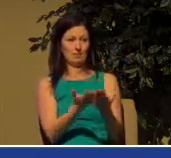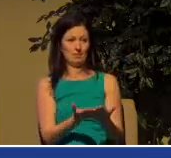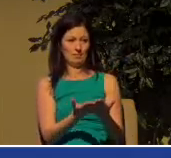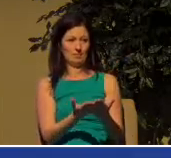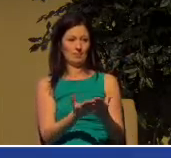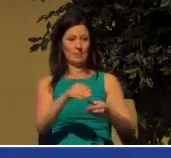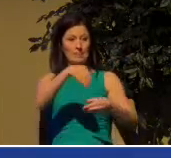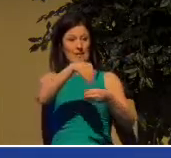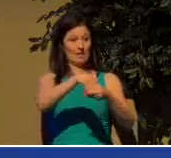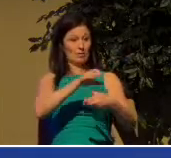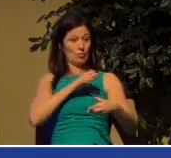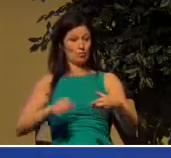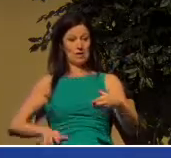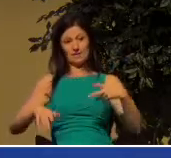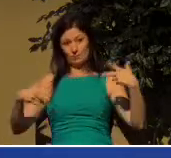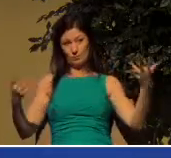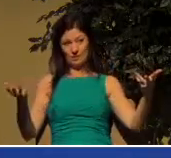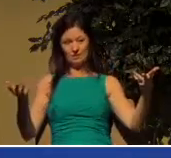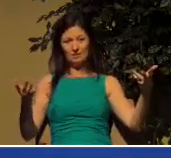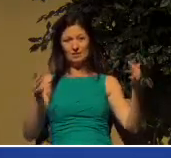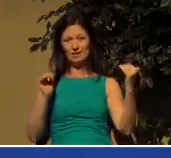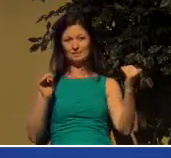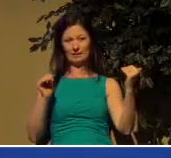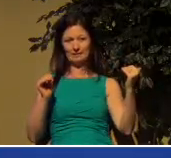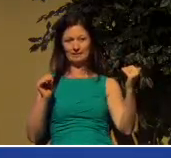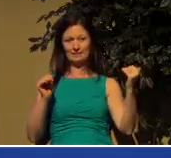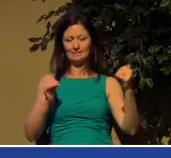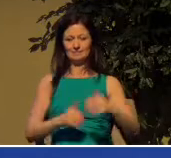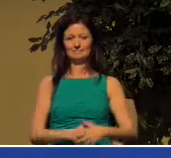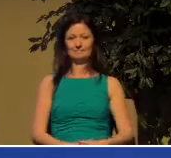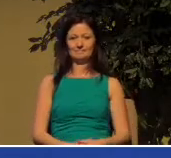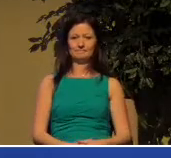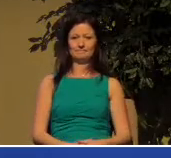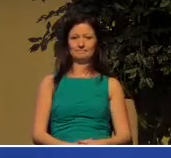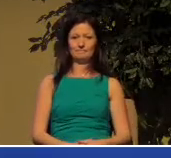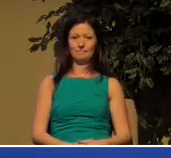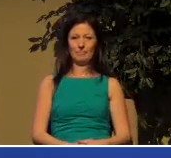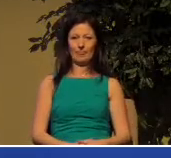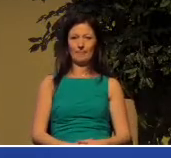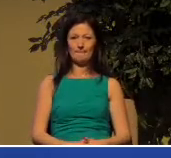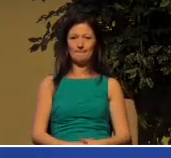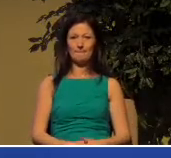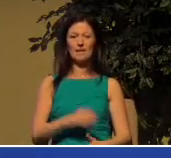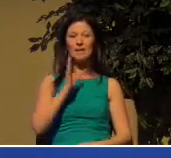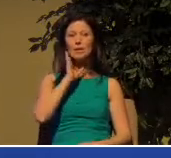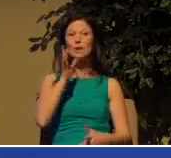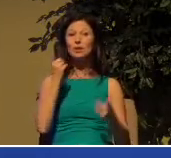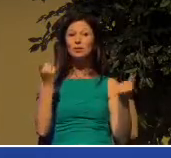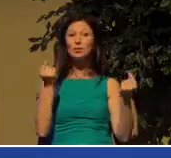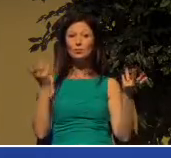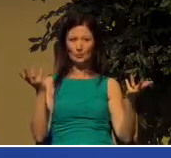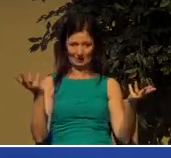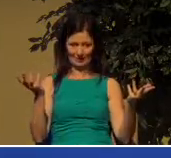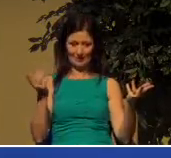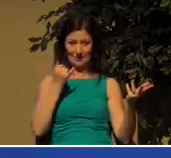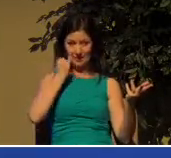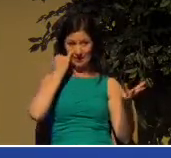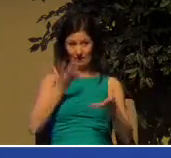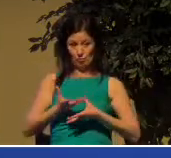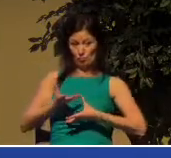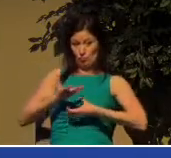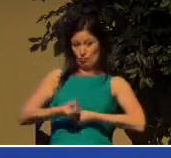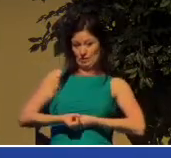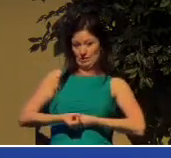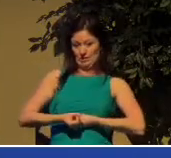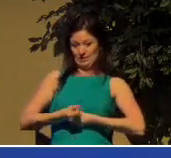Christ we can legitimately expect from God, and He will deliver. Those who trust in